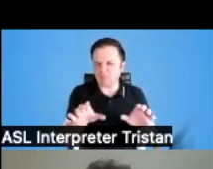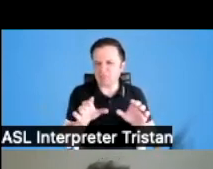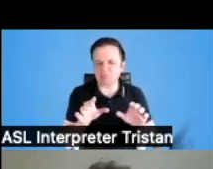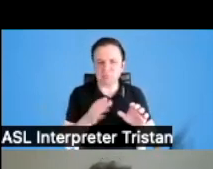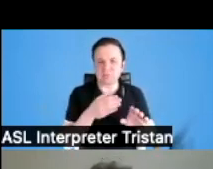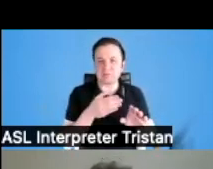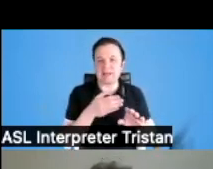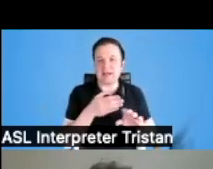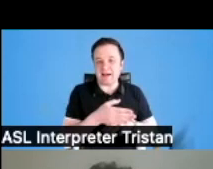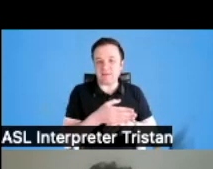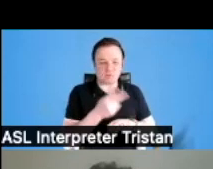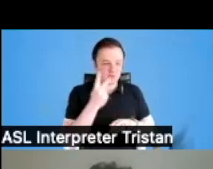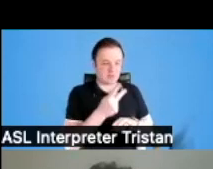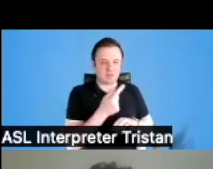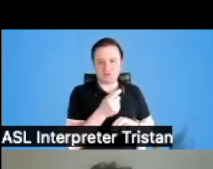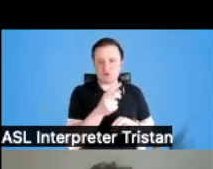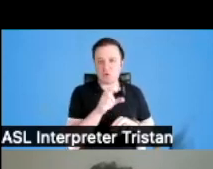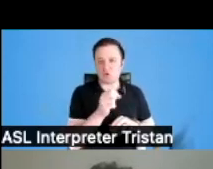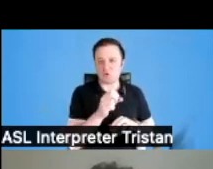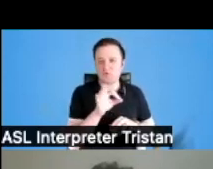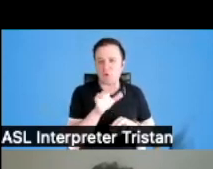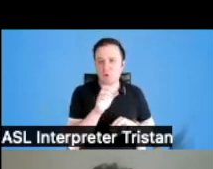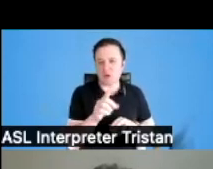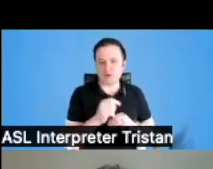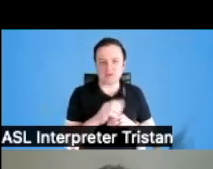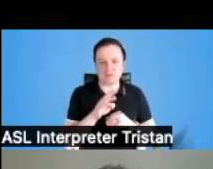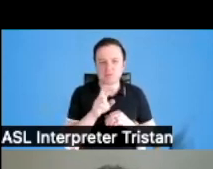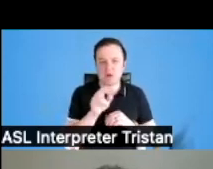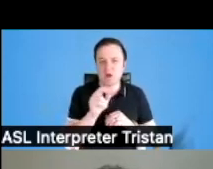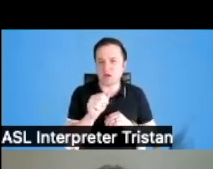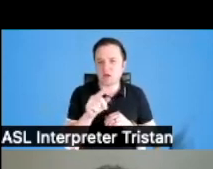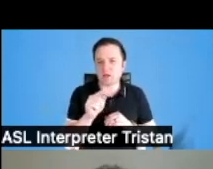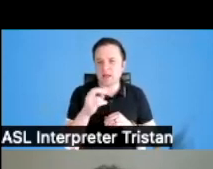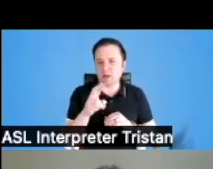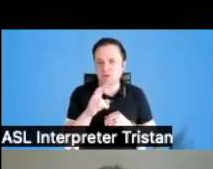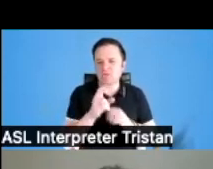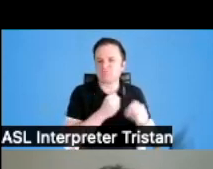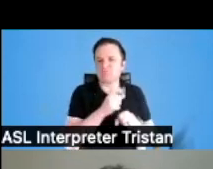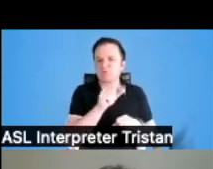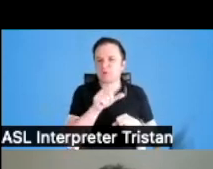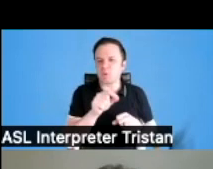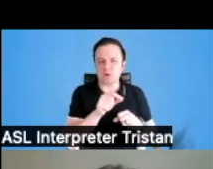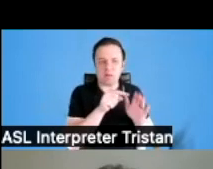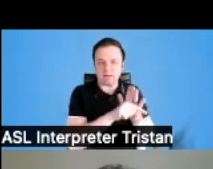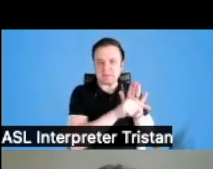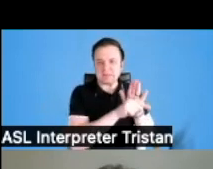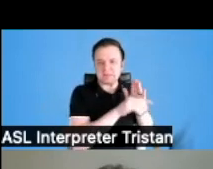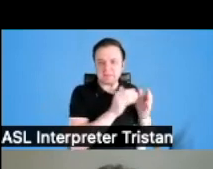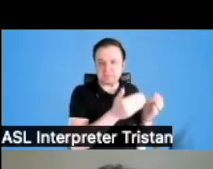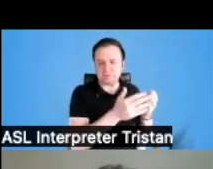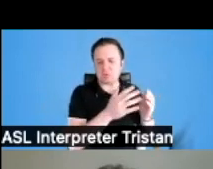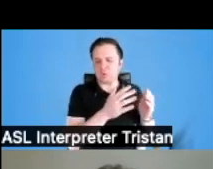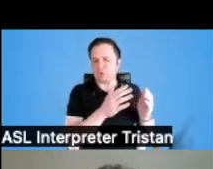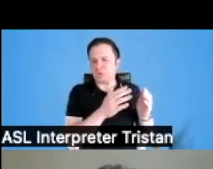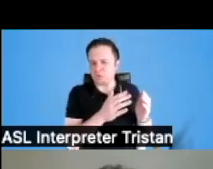of George Floyd and Breonna Taylor and so many others in 2020, this sort of expanded